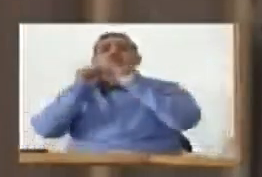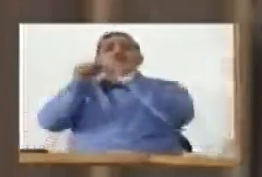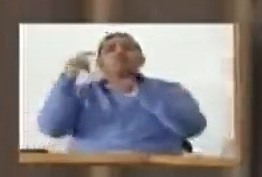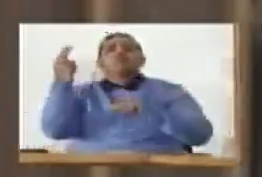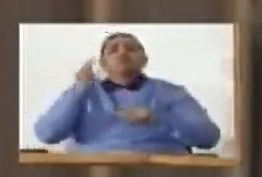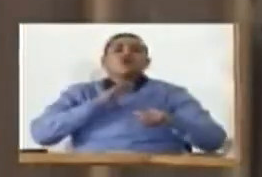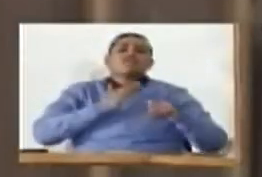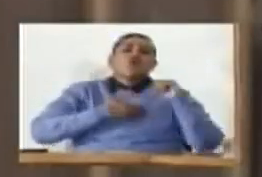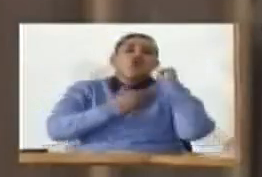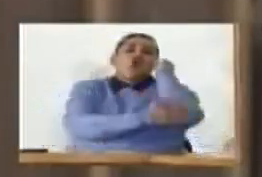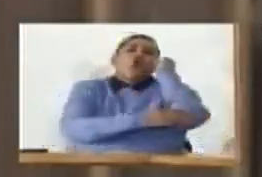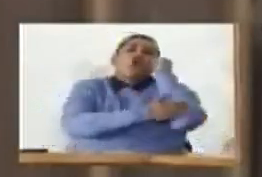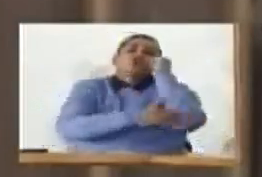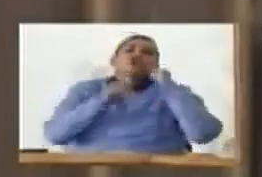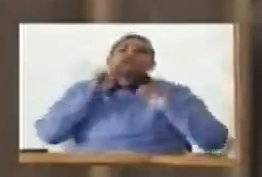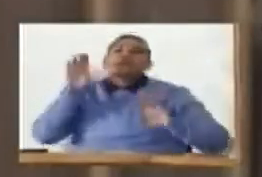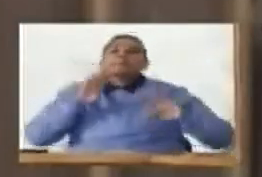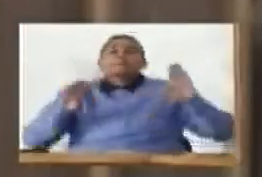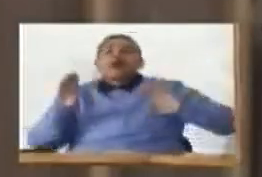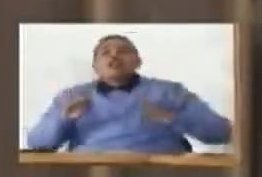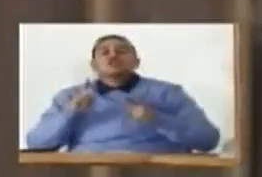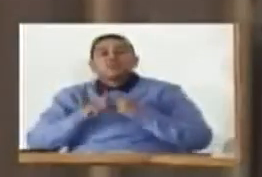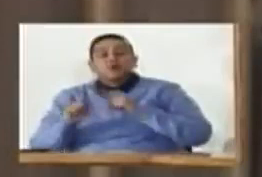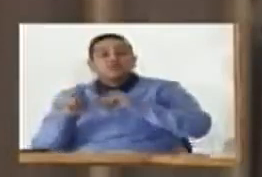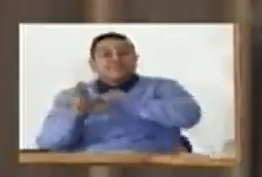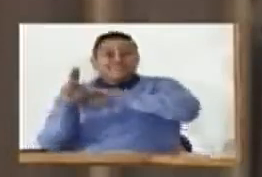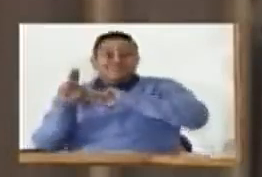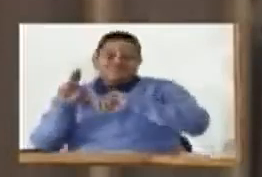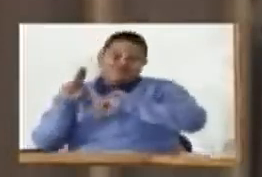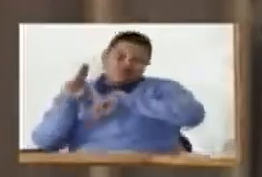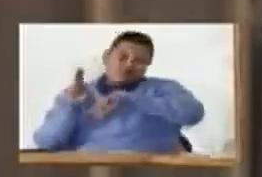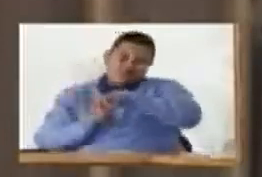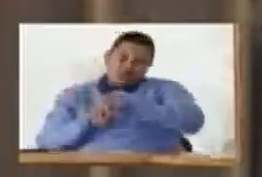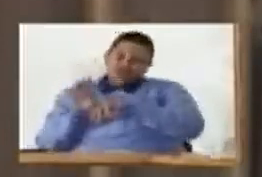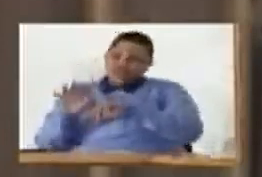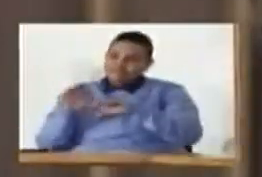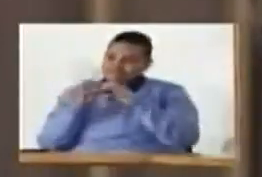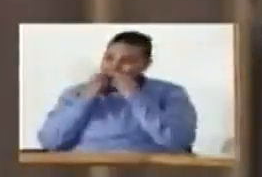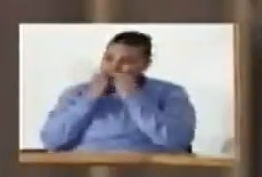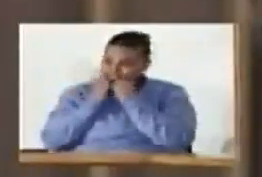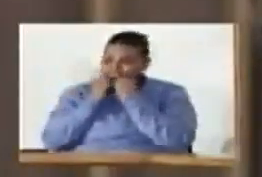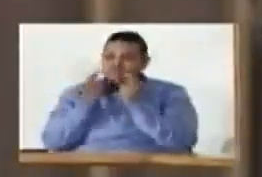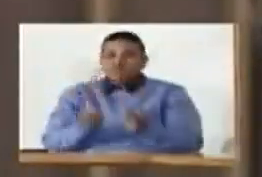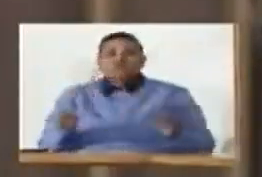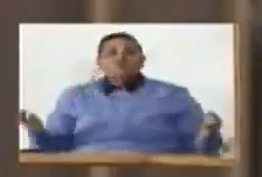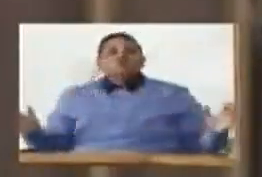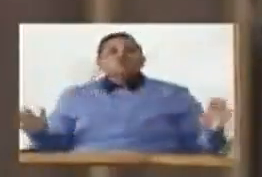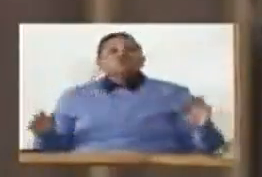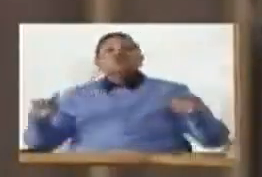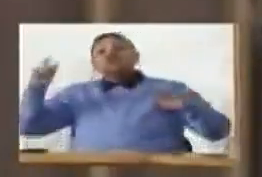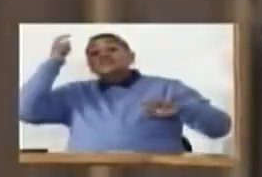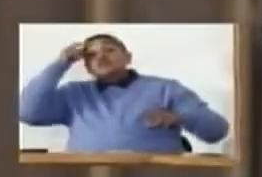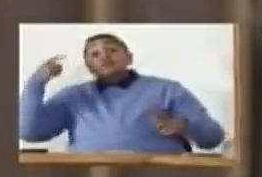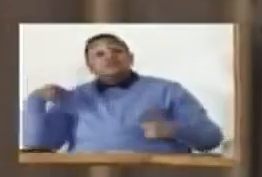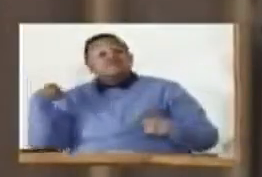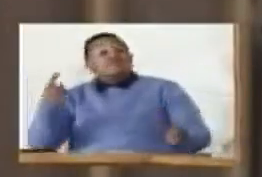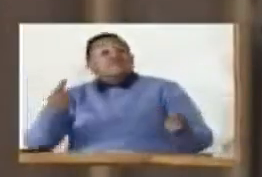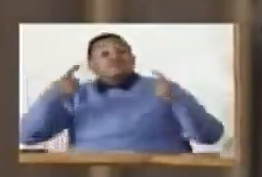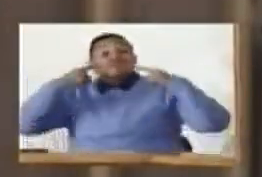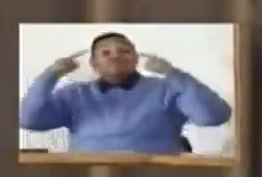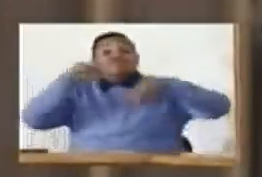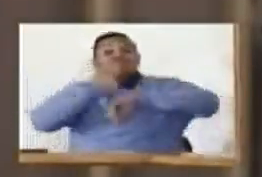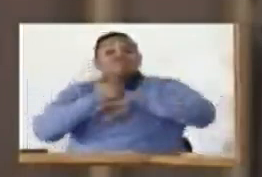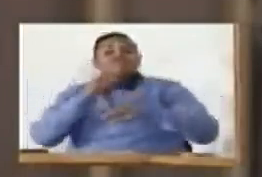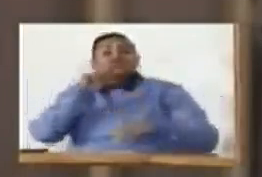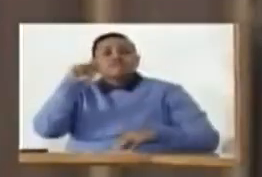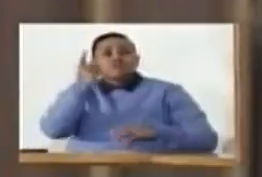our country's biological and natural resources. The government has successfully implemented the